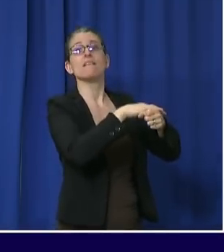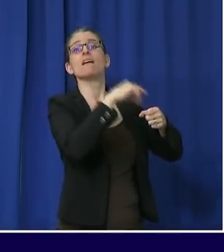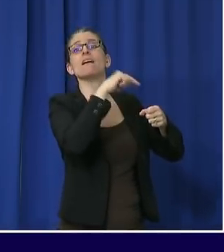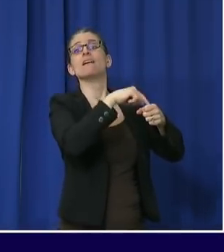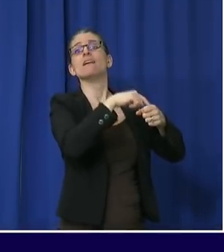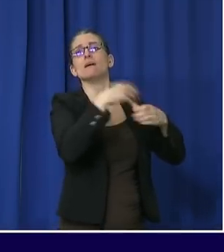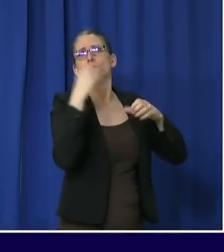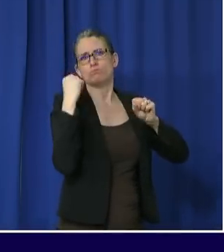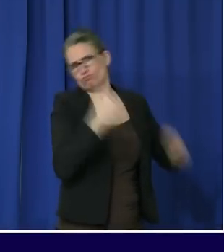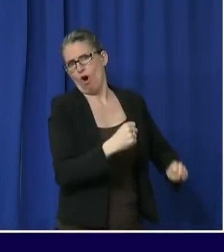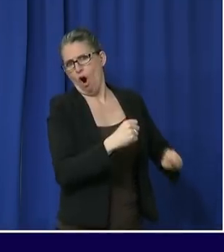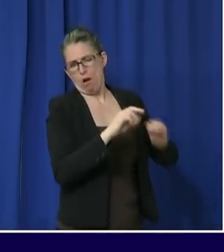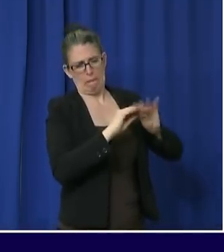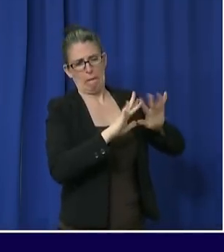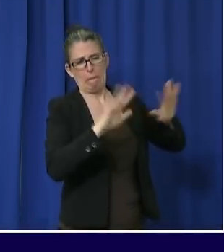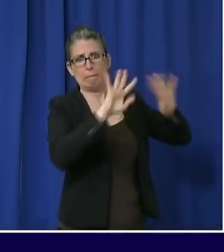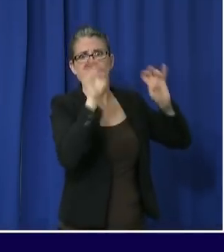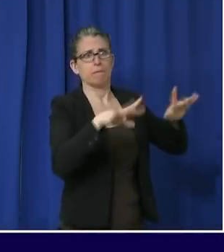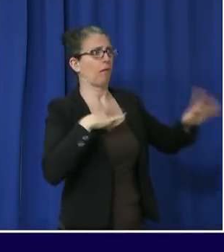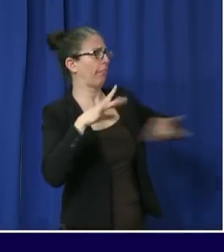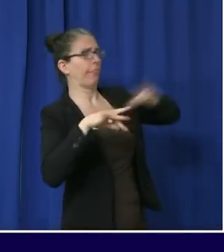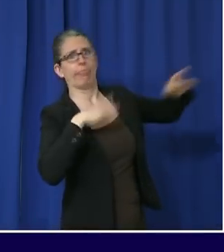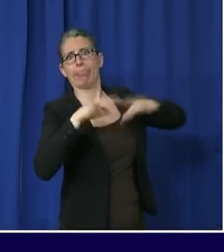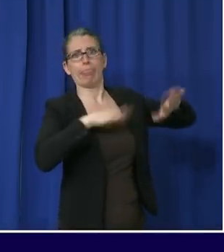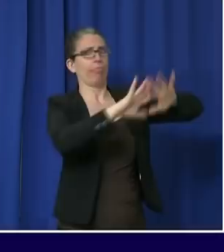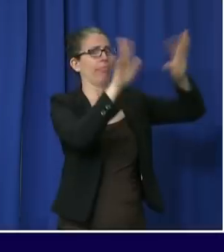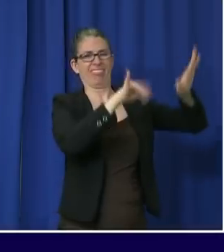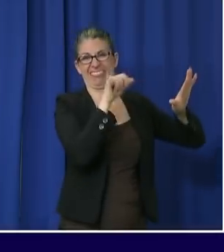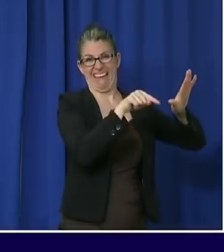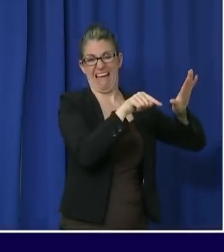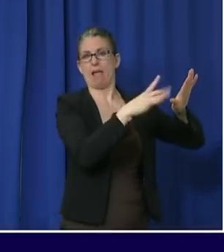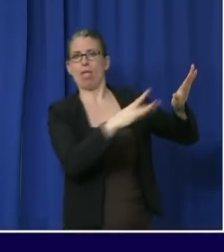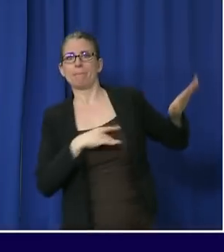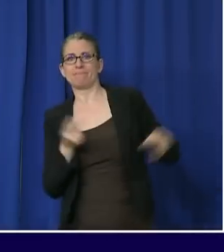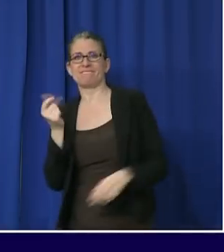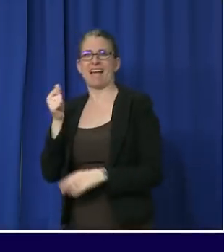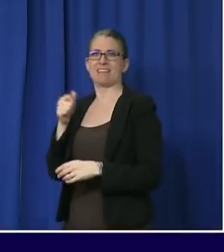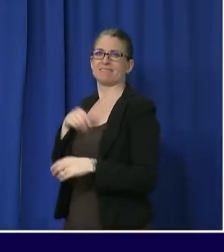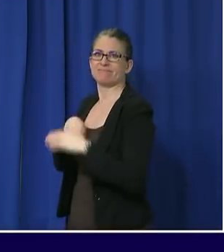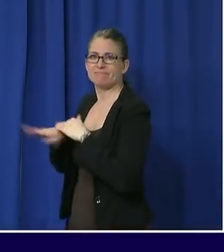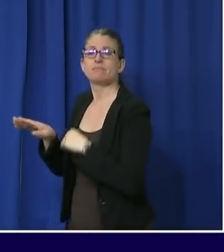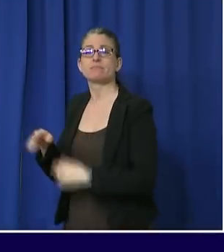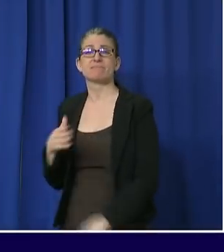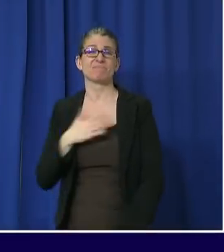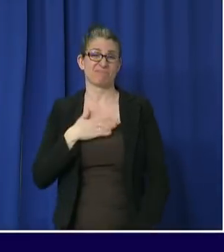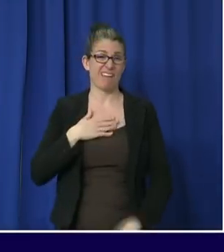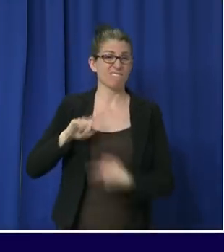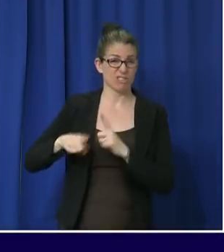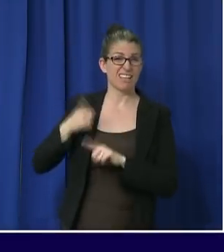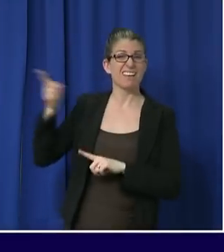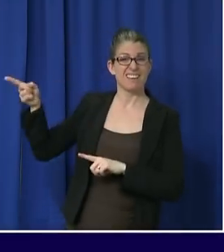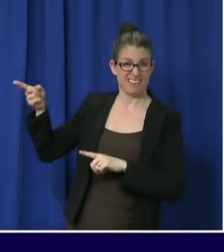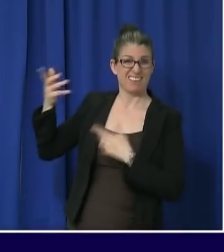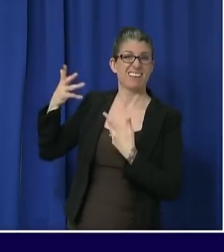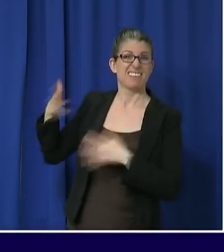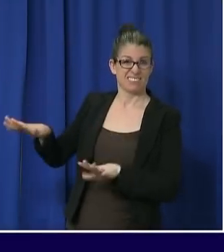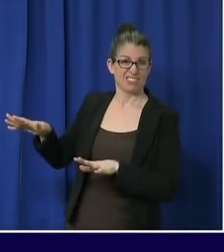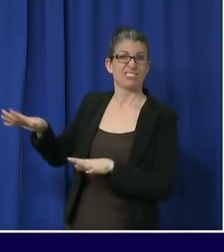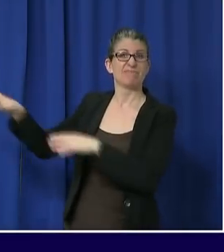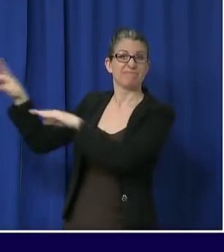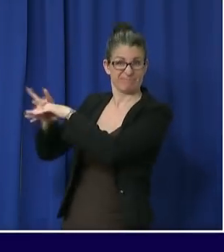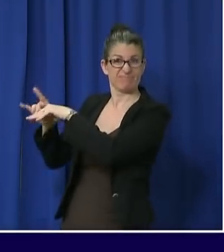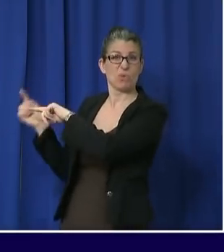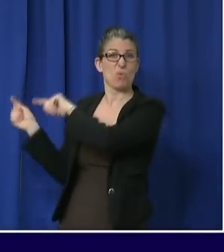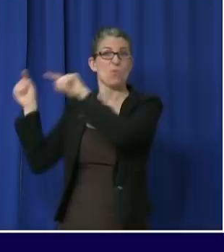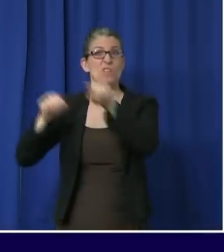contact, whether in their household or in their circle of friends who may have been exposed. So there's not a single way in which any